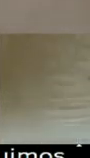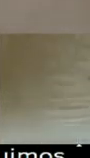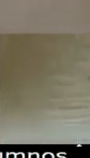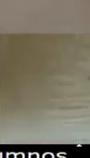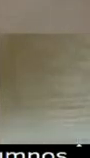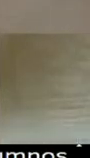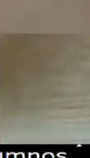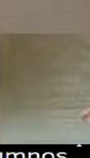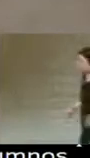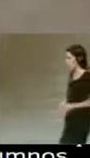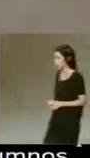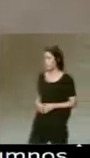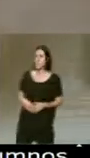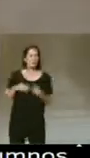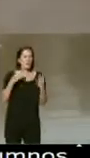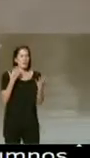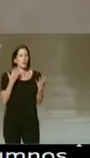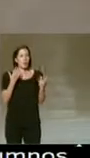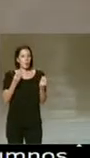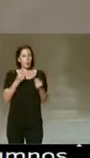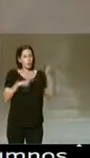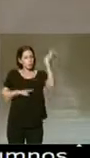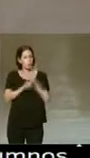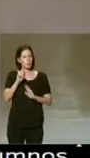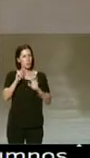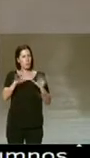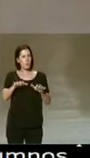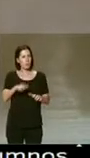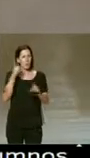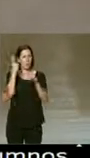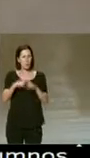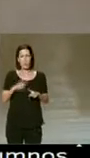in Bologna, if you're aware of this new approach, a lot of the